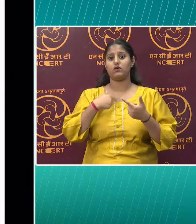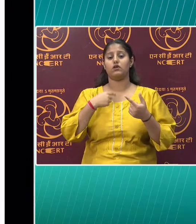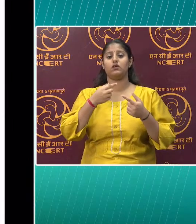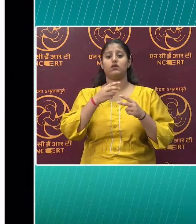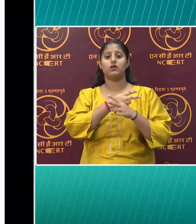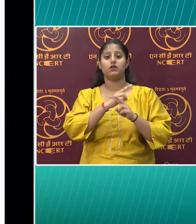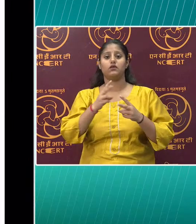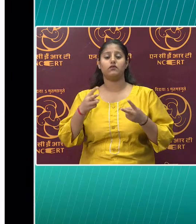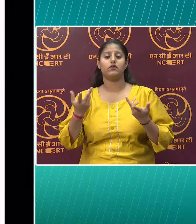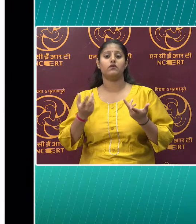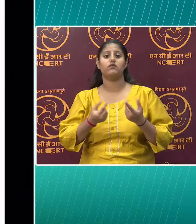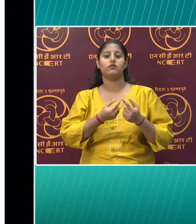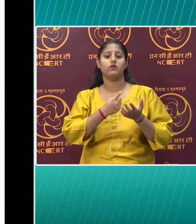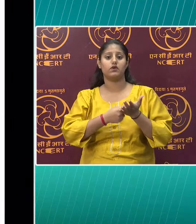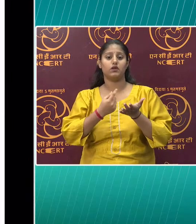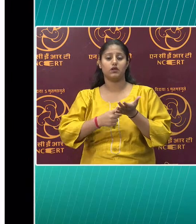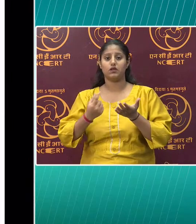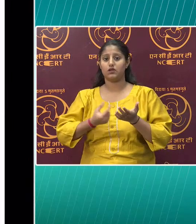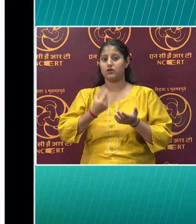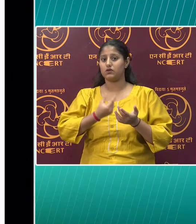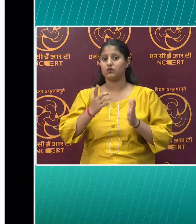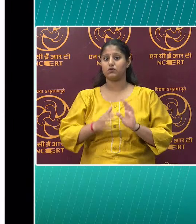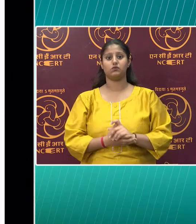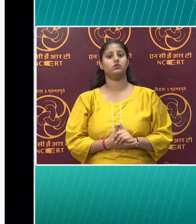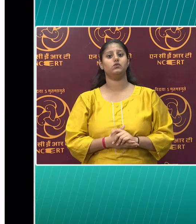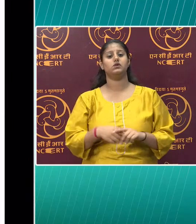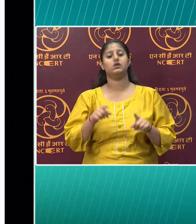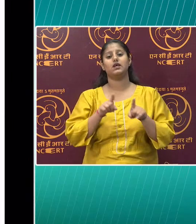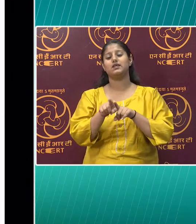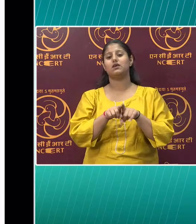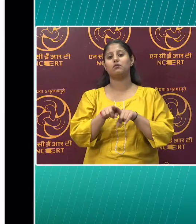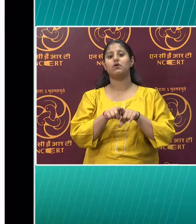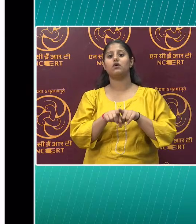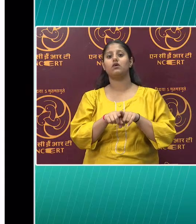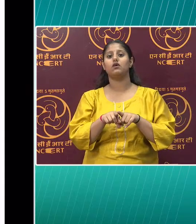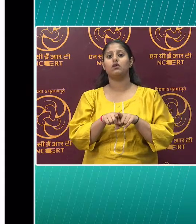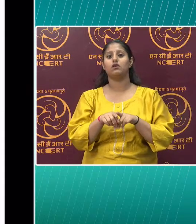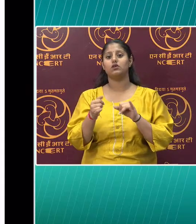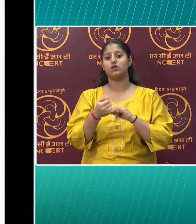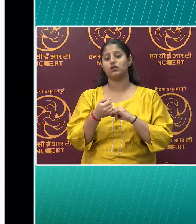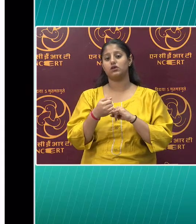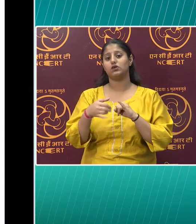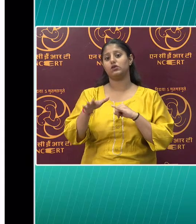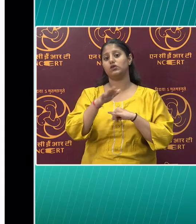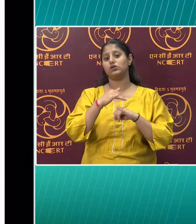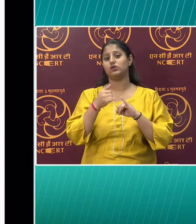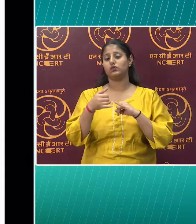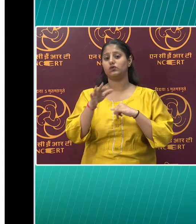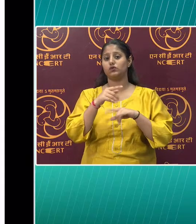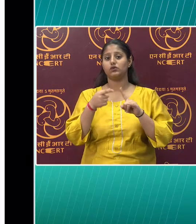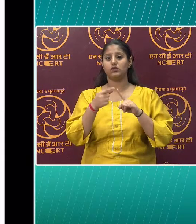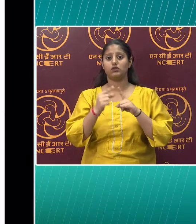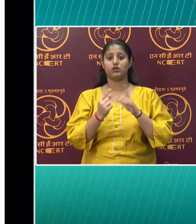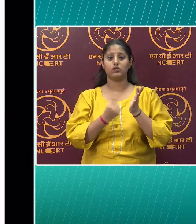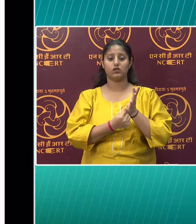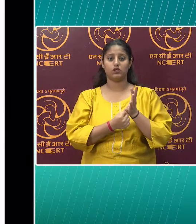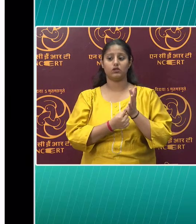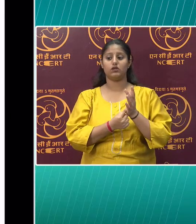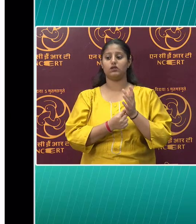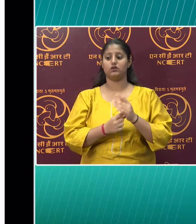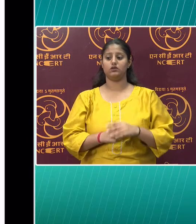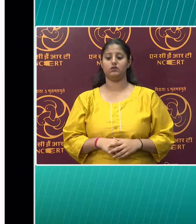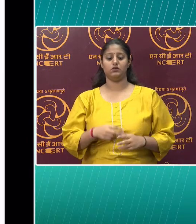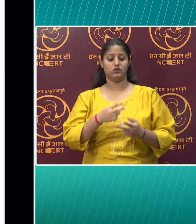processes and resources for providing a particular service. For Right. example, healthcare, social service, education, food service, community